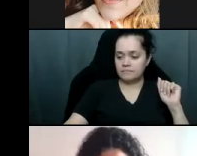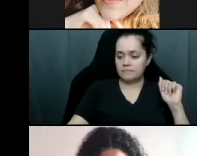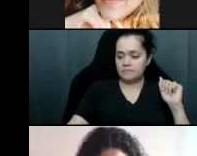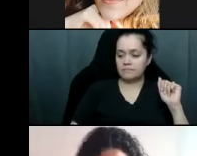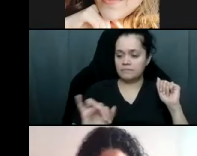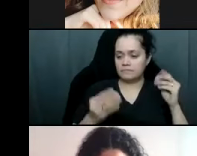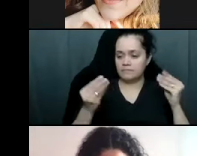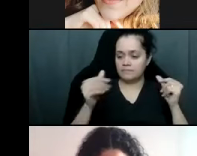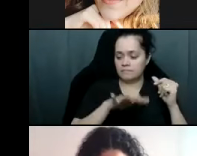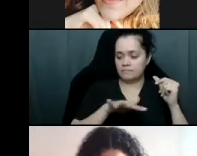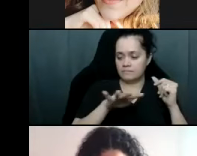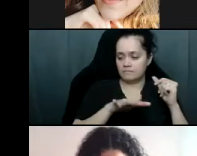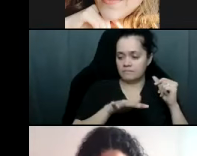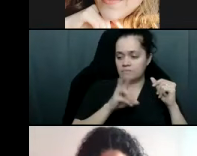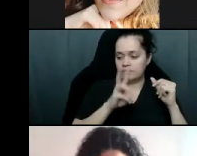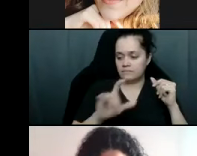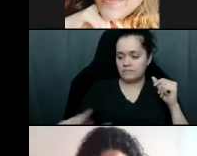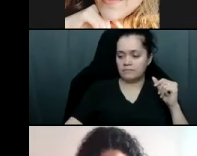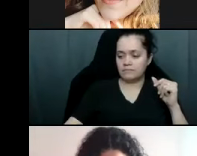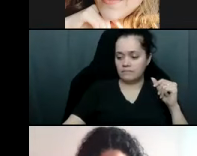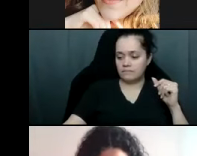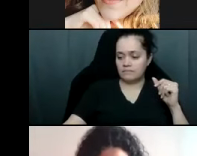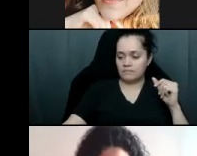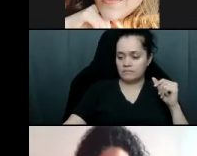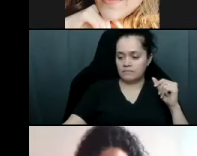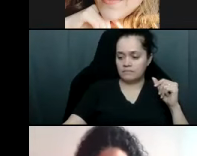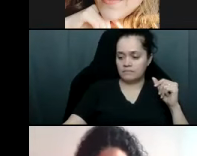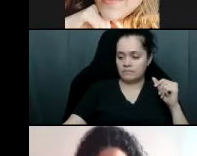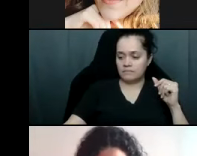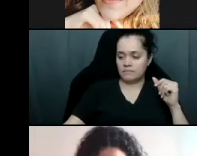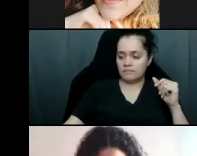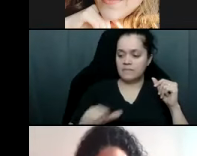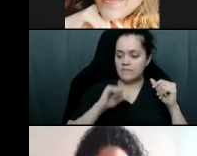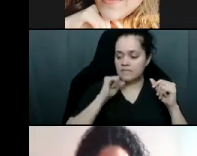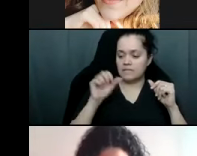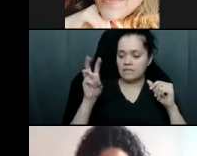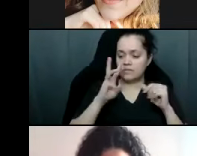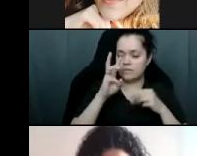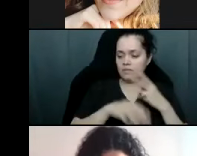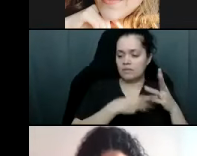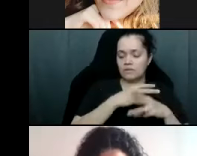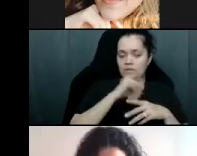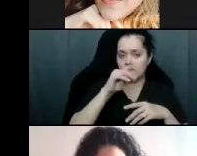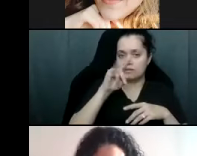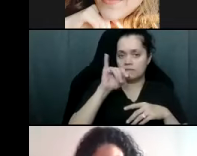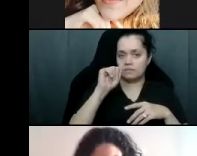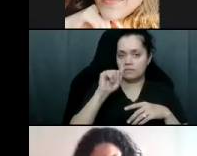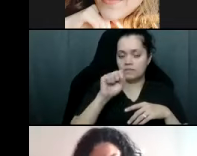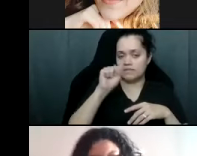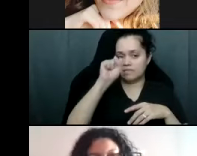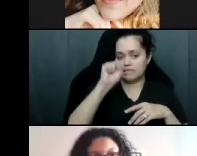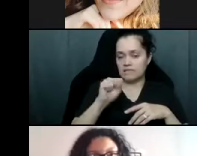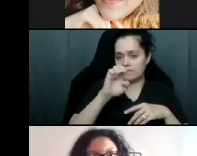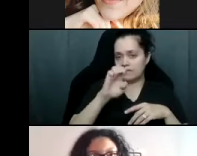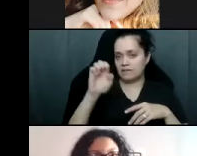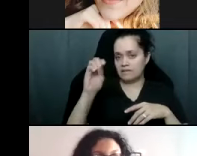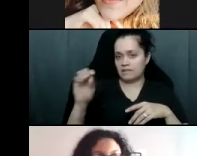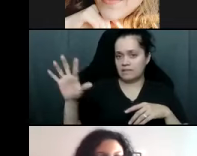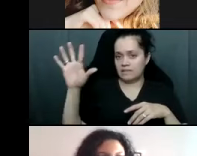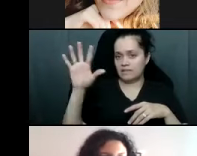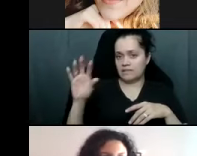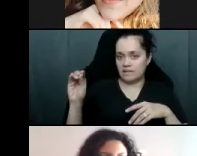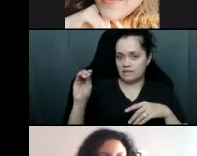territory, well, Indonesia is not in the Western world. Indonesia is in Southeast Asia